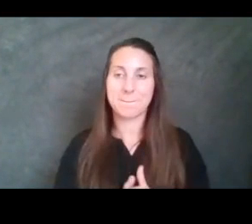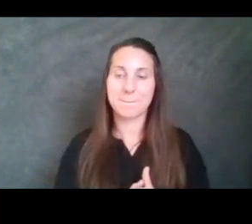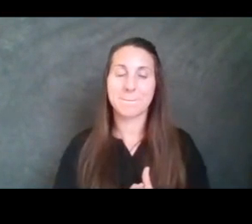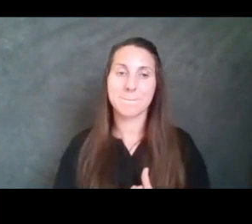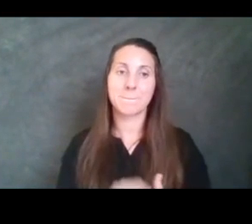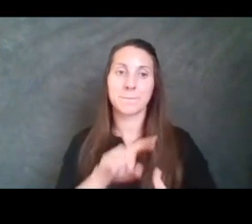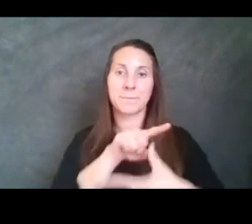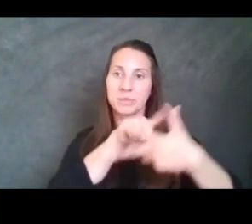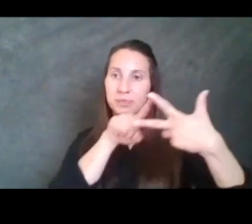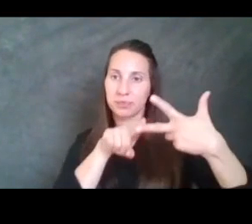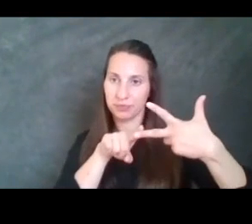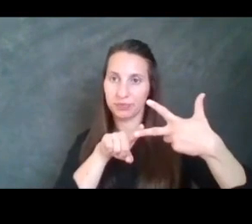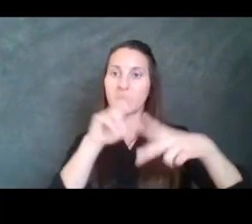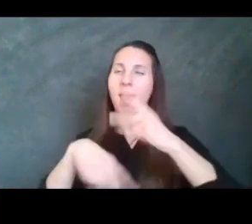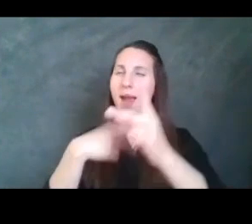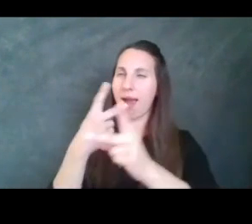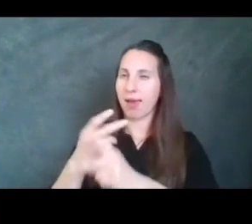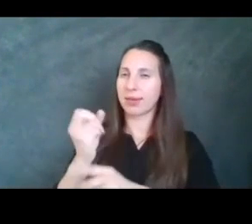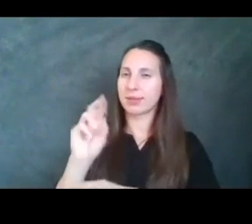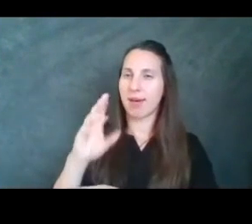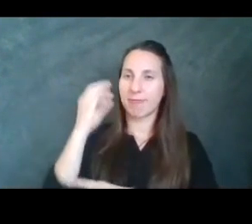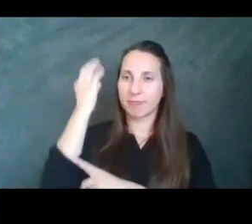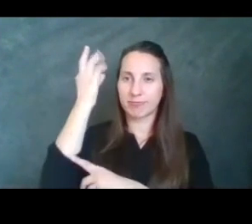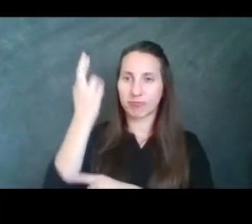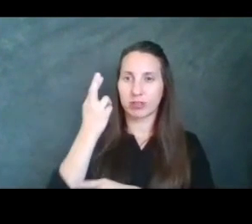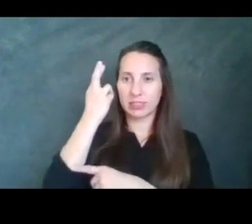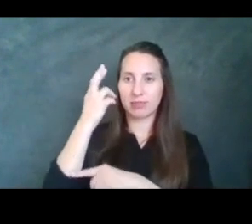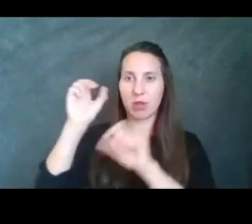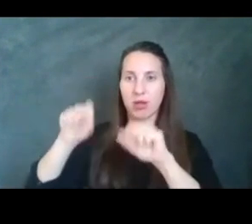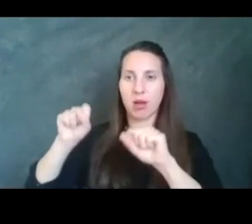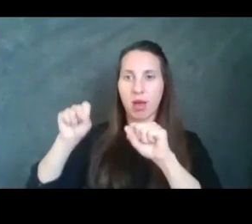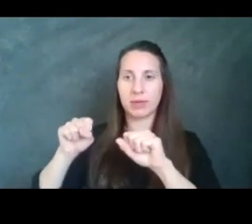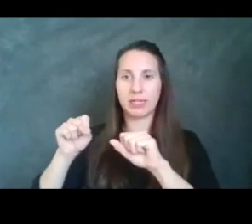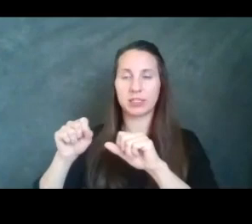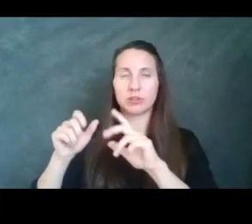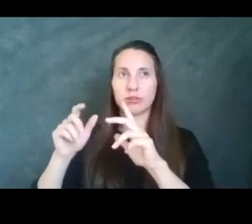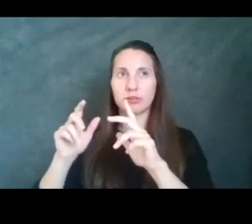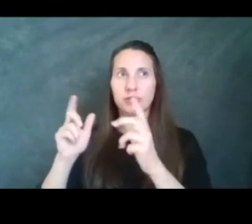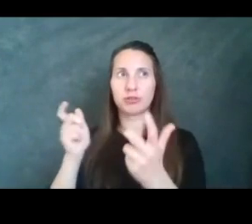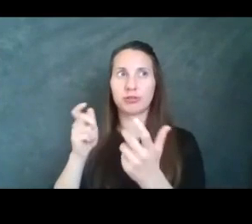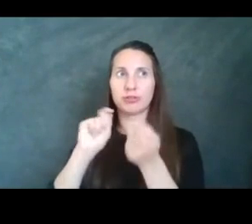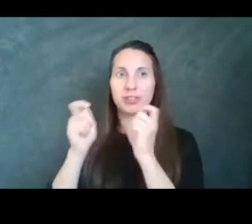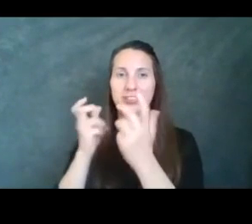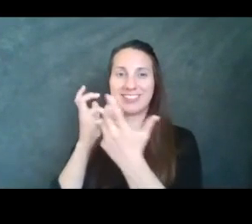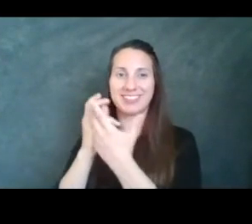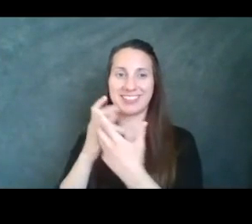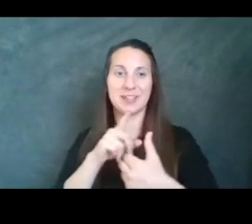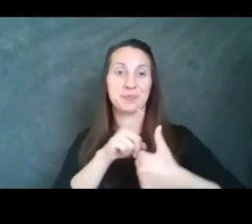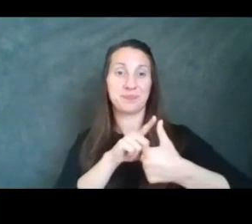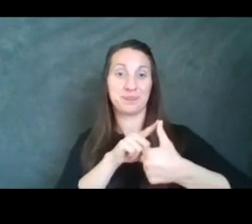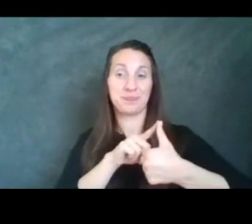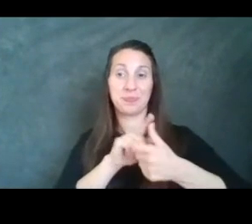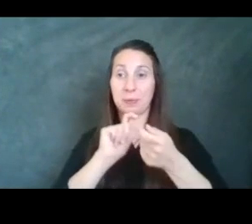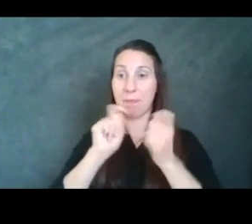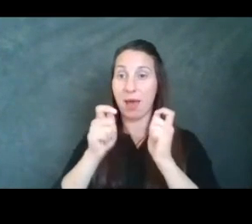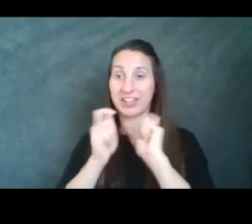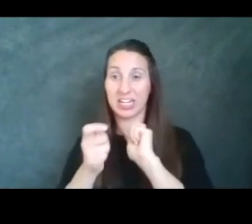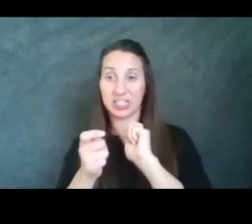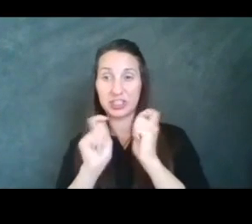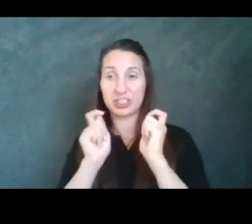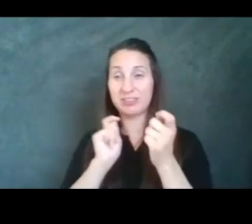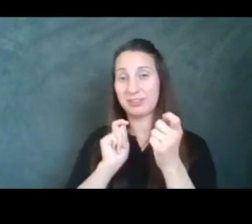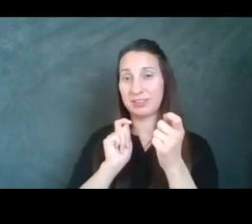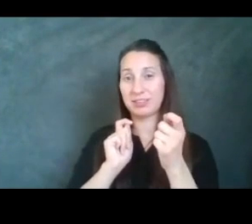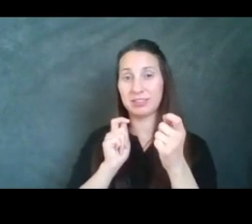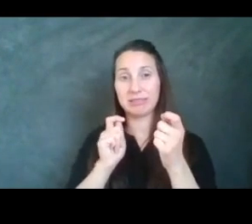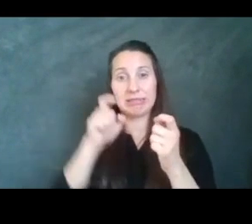There are 3 types of reasonable accommodations, which are modifications or adjustments needed